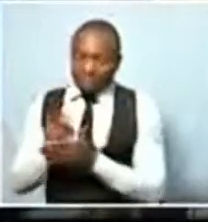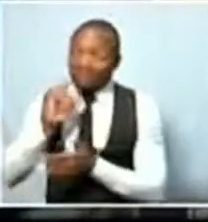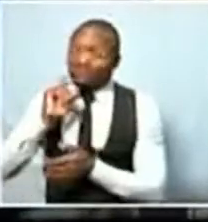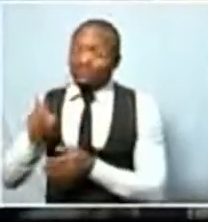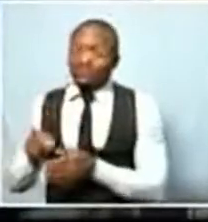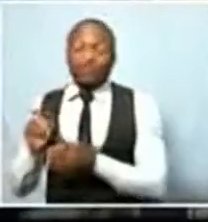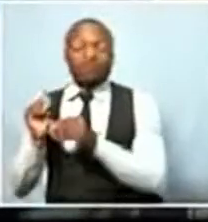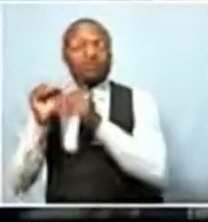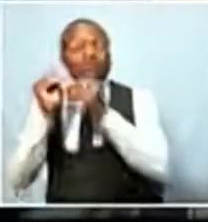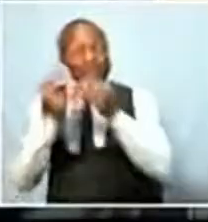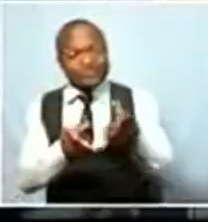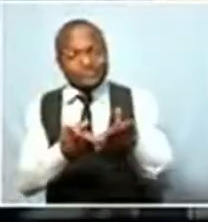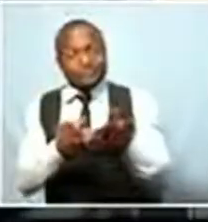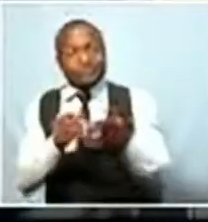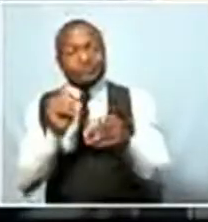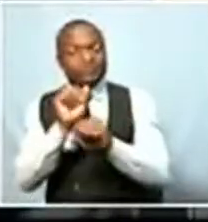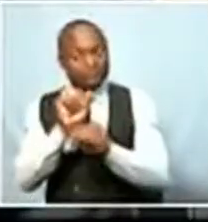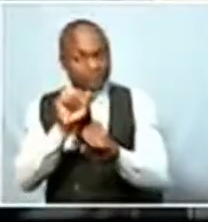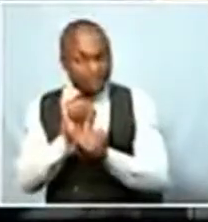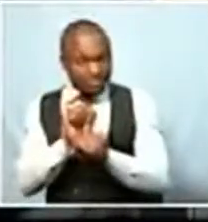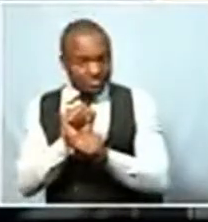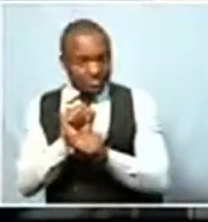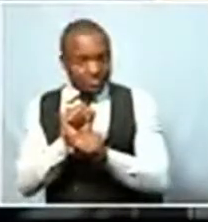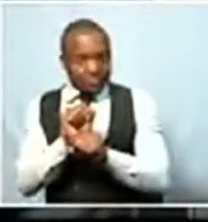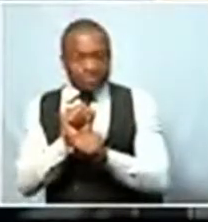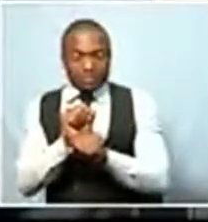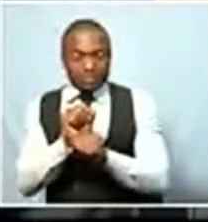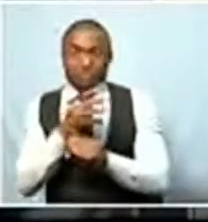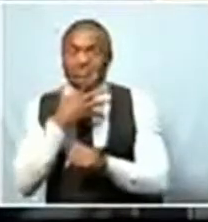to the operationalization of this commission.